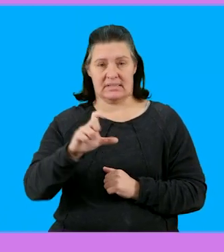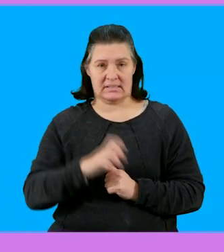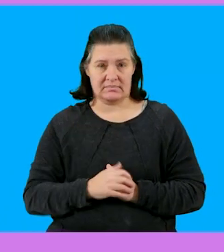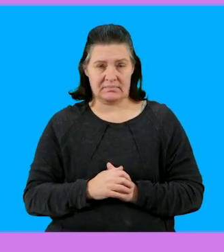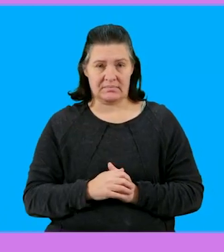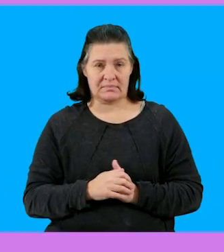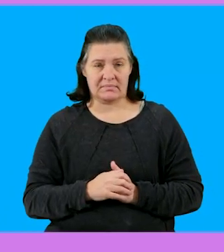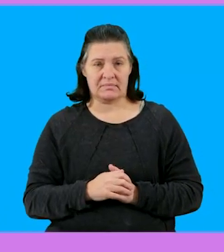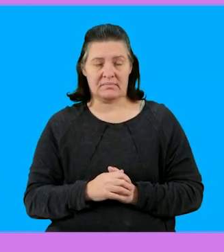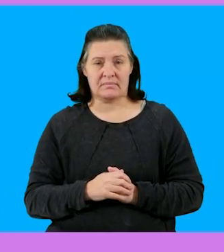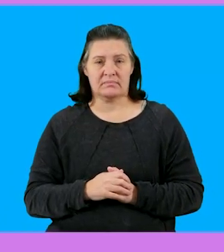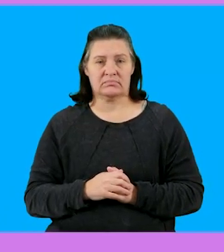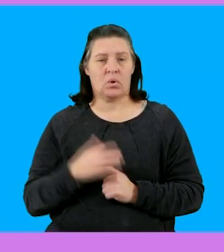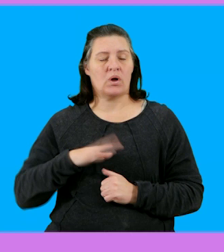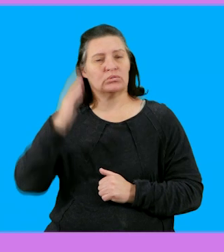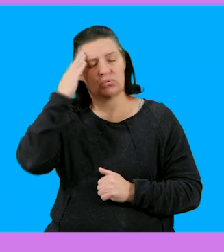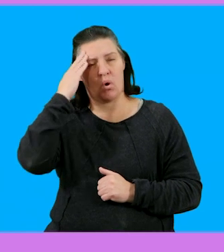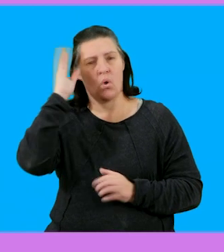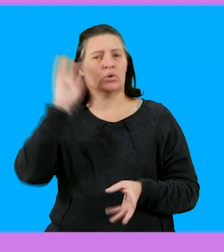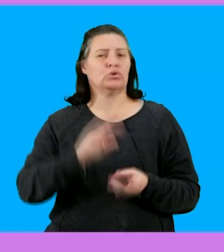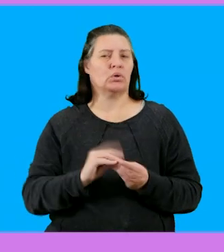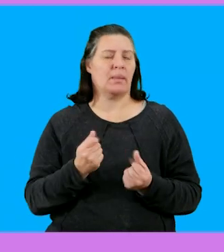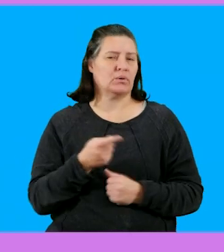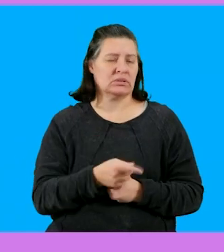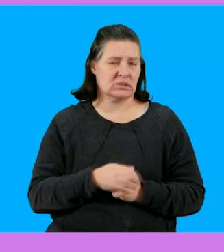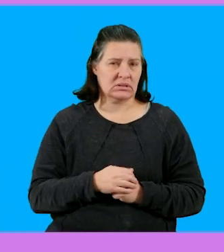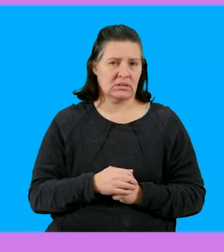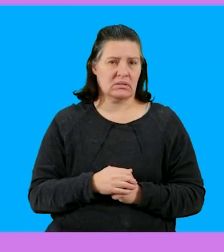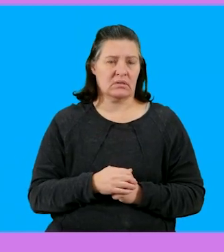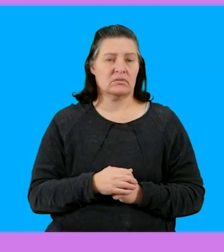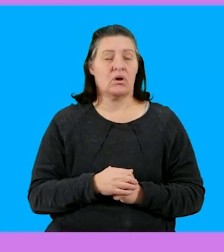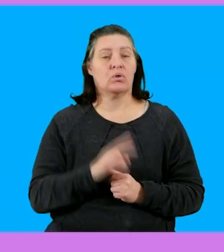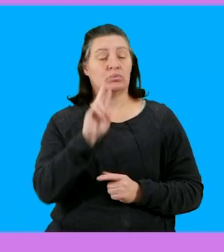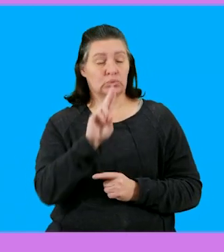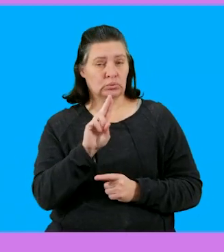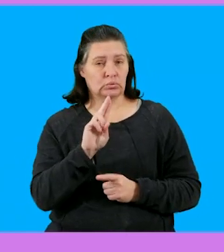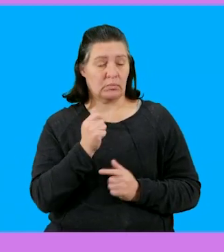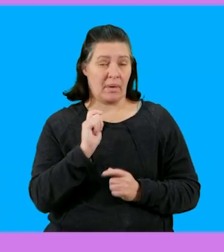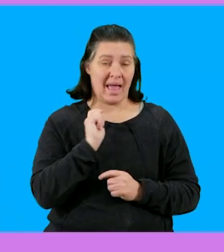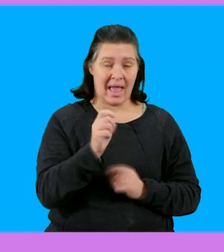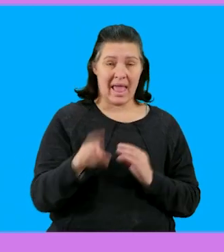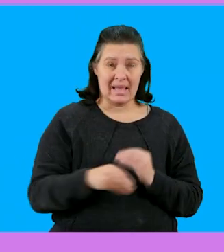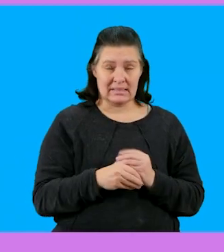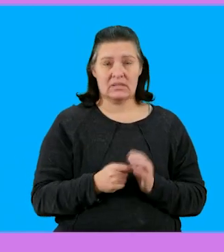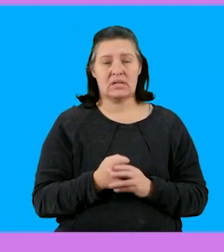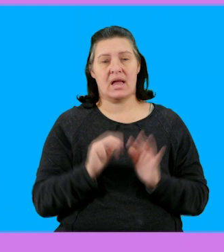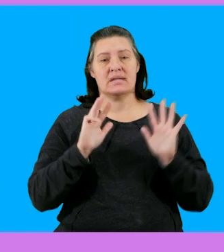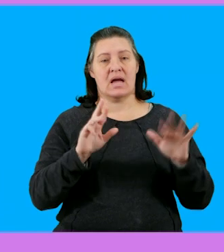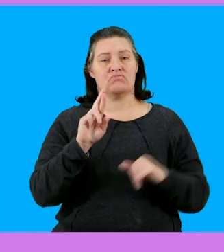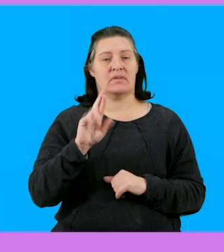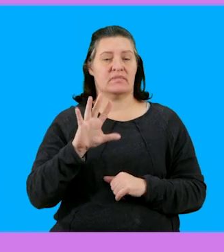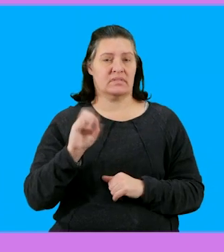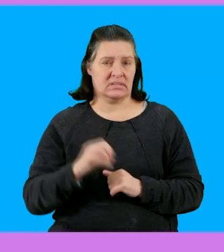75 cents. So we would like to know what is the total amount then. So therefore, I'm going to add the two amounts together. So therefore, I'll